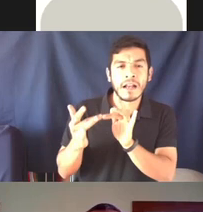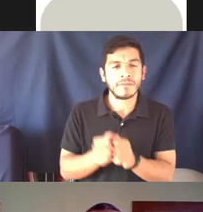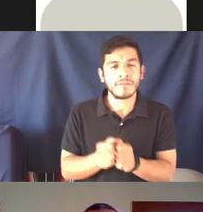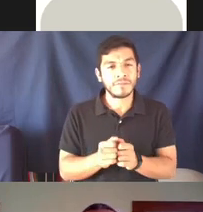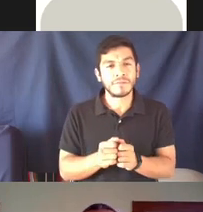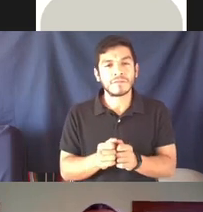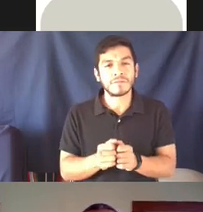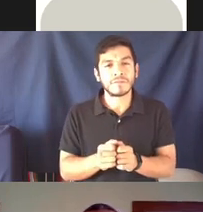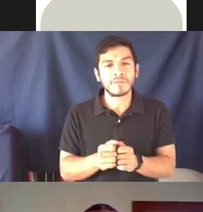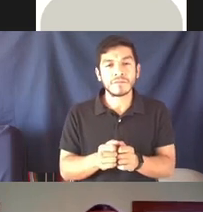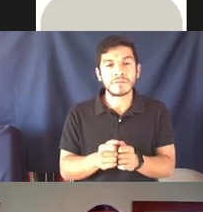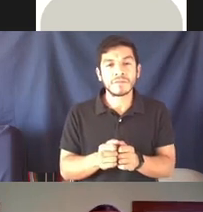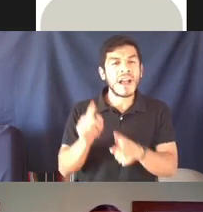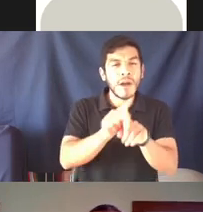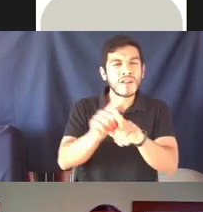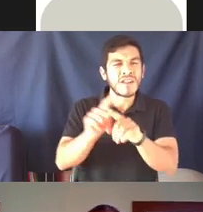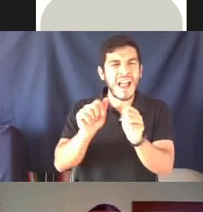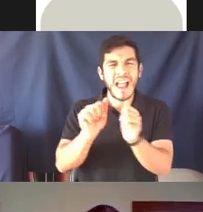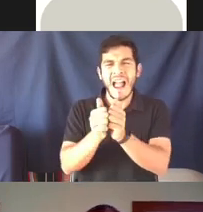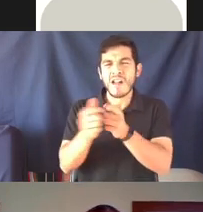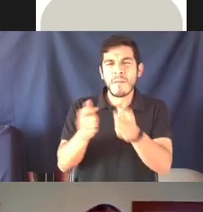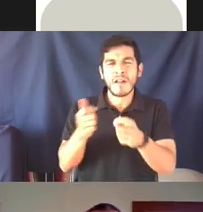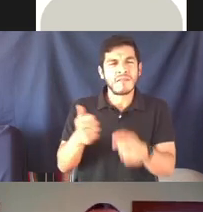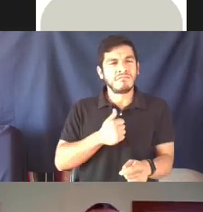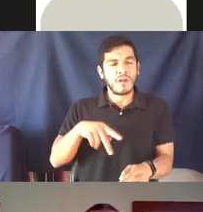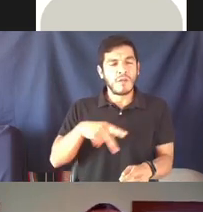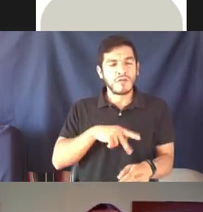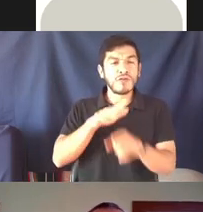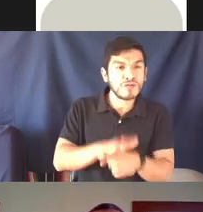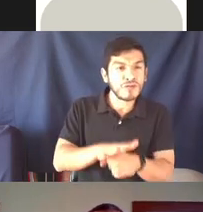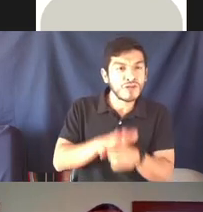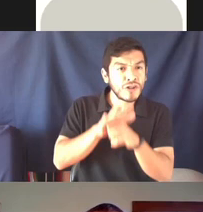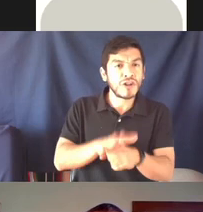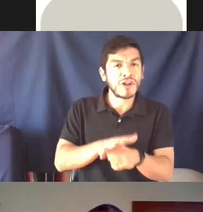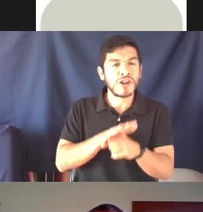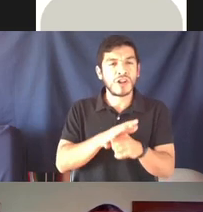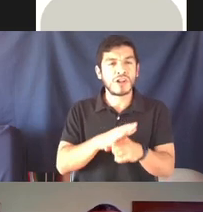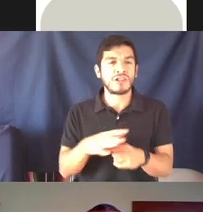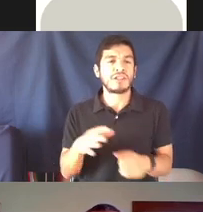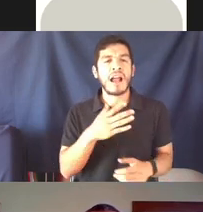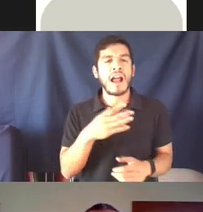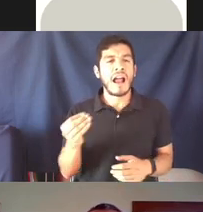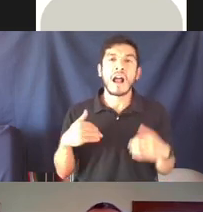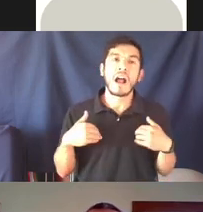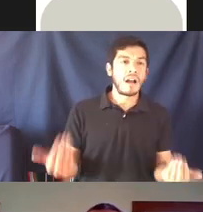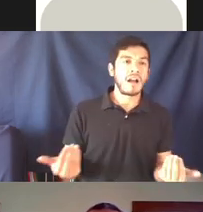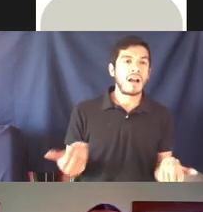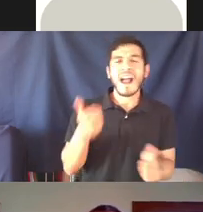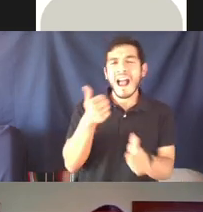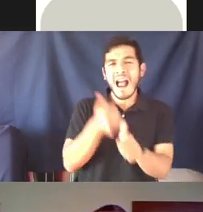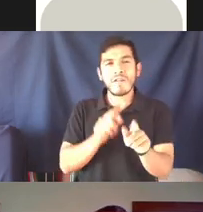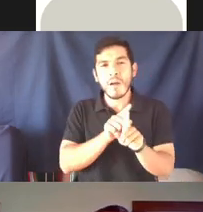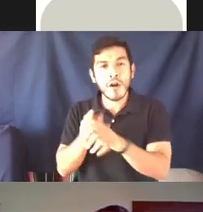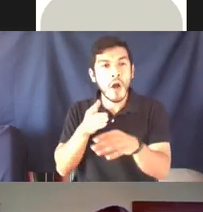and burnout, right? Every mentor is also going through their own version of the pandemic in addition to trying to